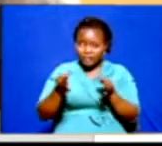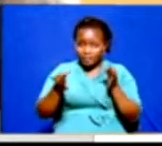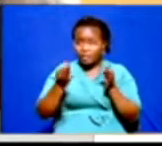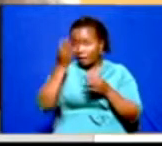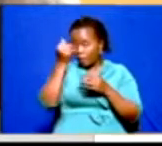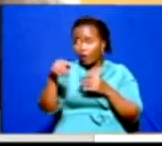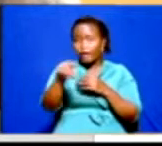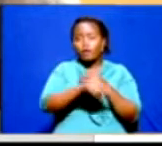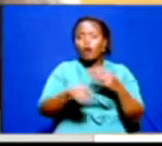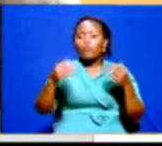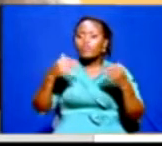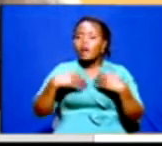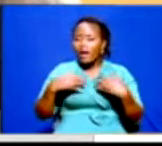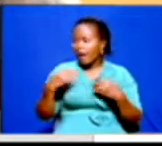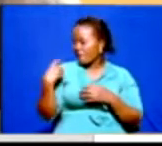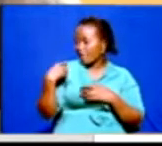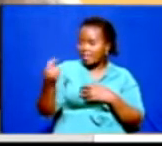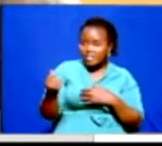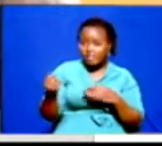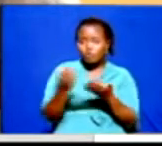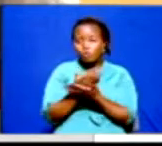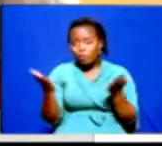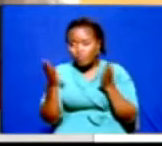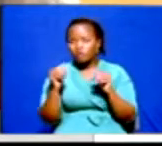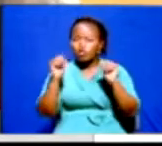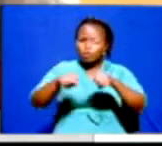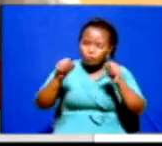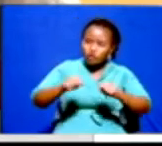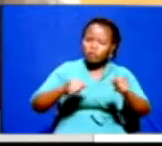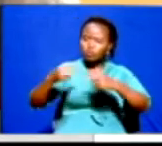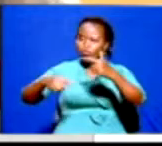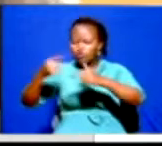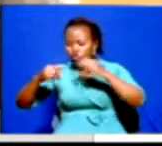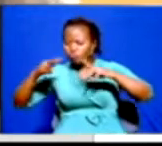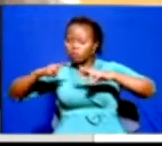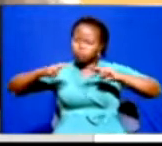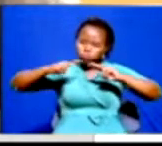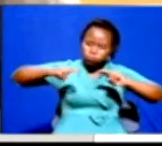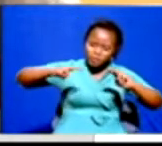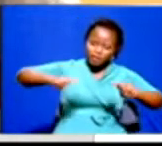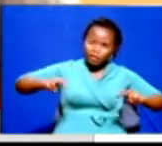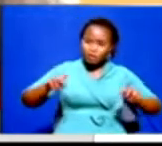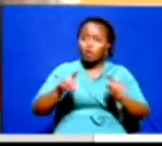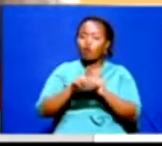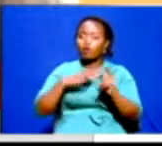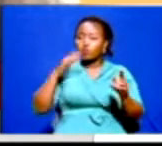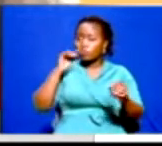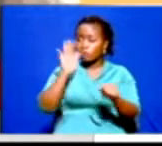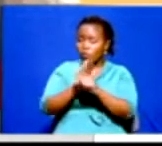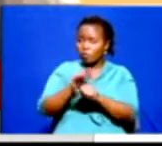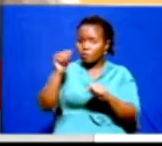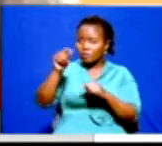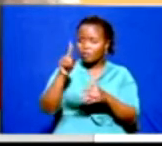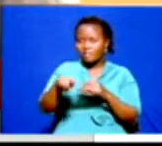latest equipments to be able to do research, do productions. But I can assure you that that work is going